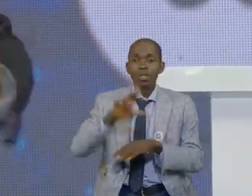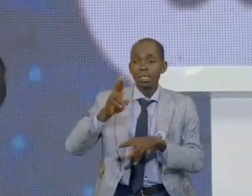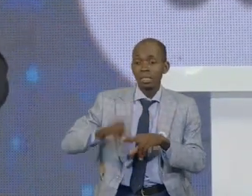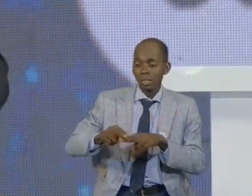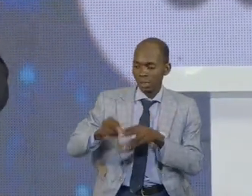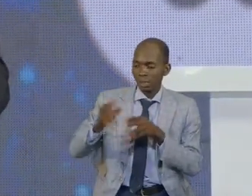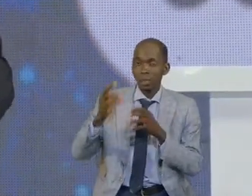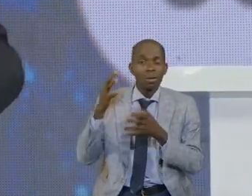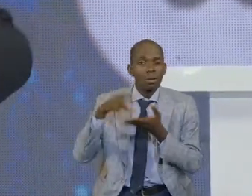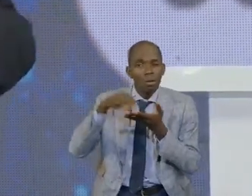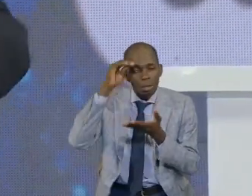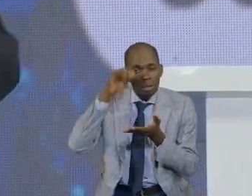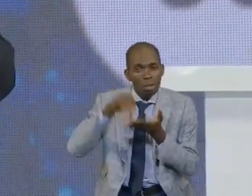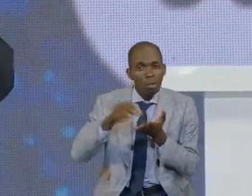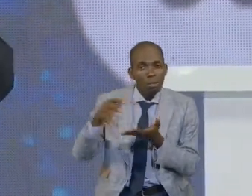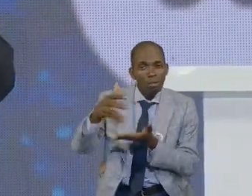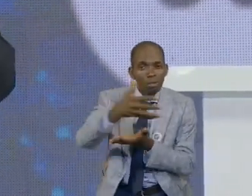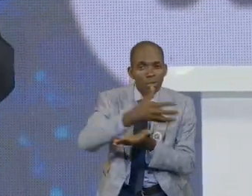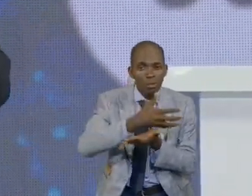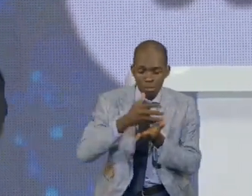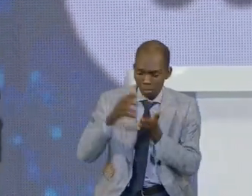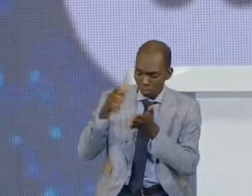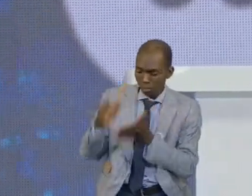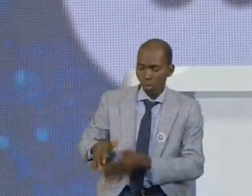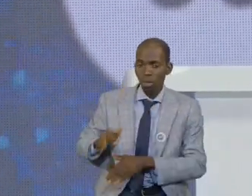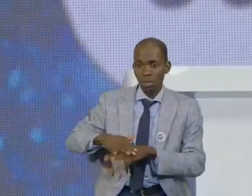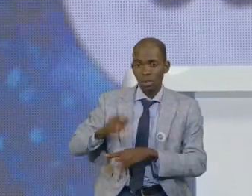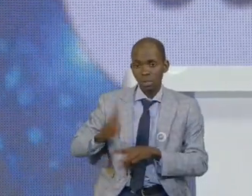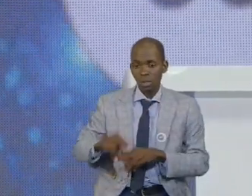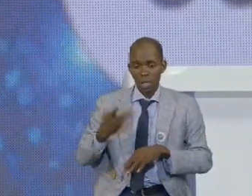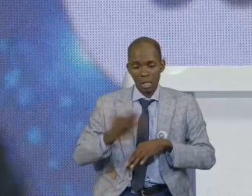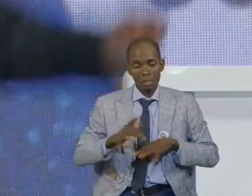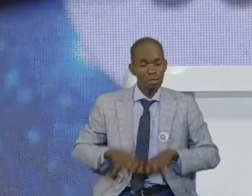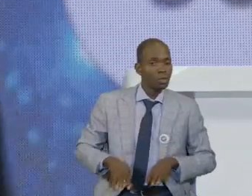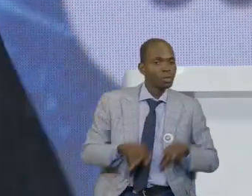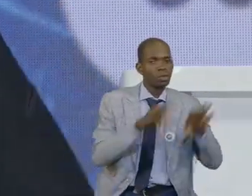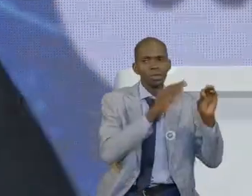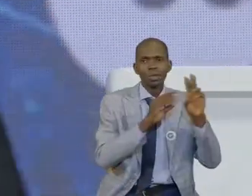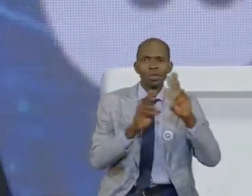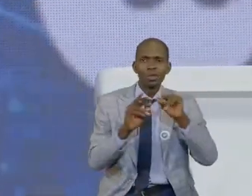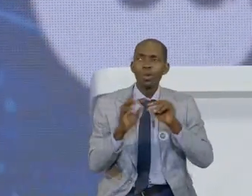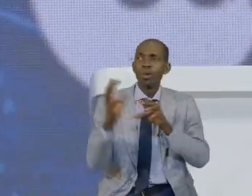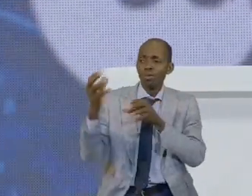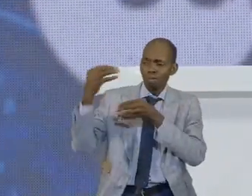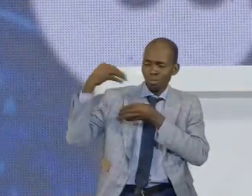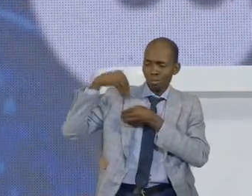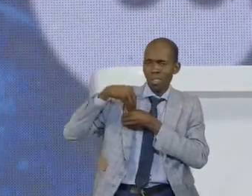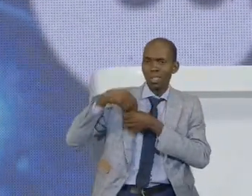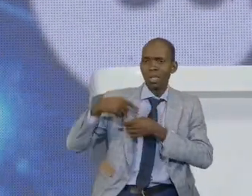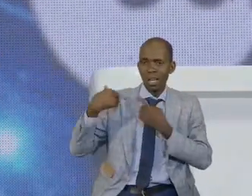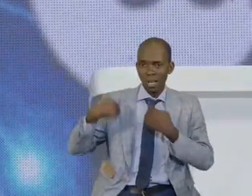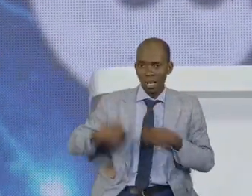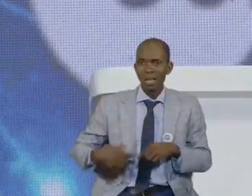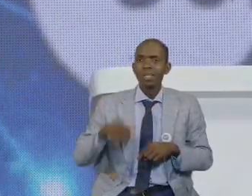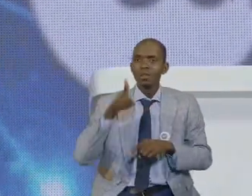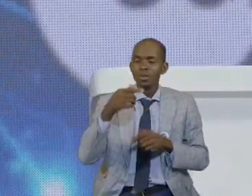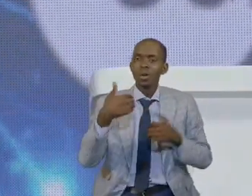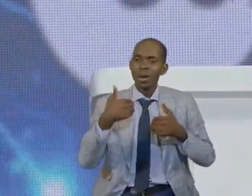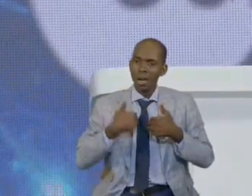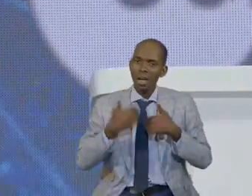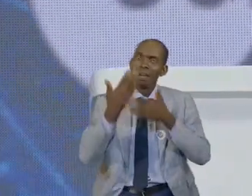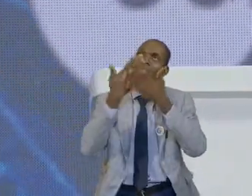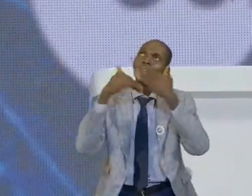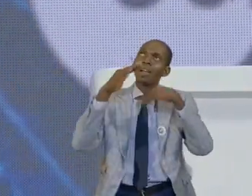heard, take them, put in your heart. You have a heavenly Father. When you go out there, don't live like an